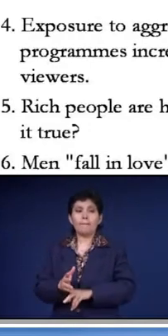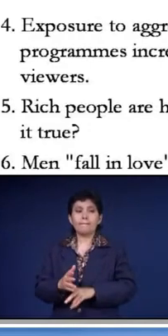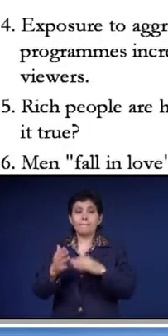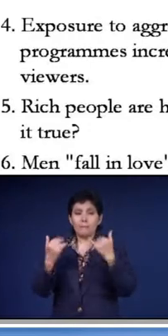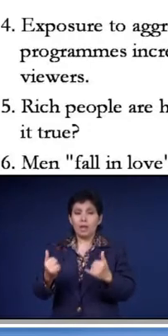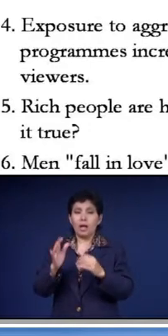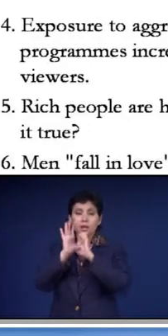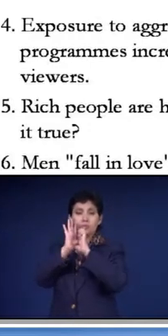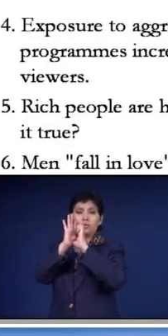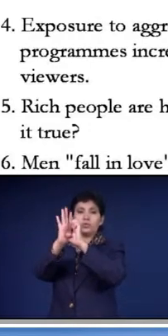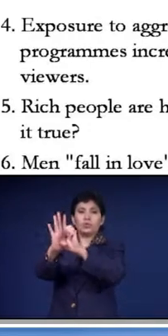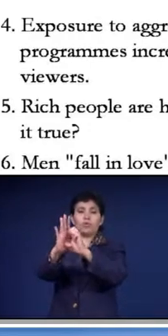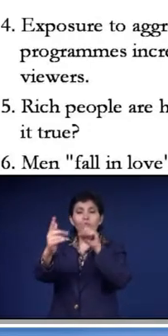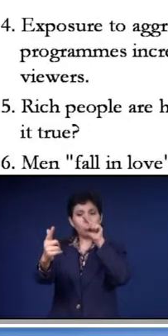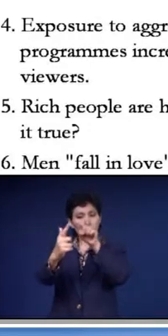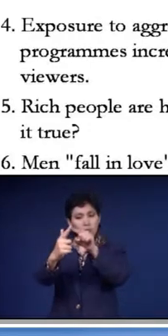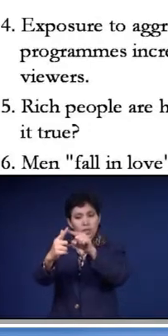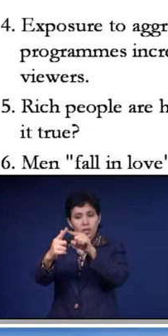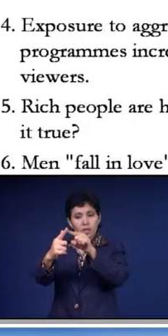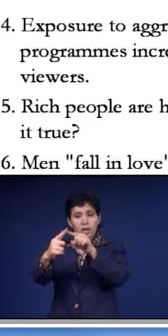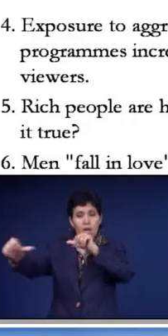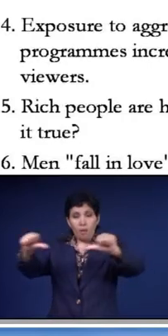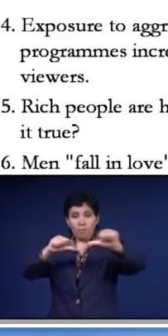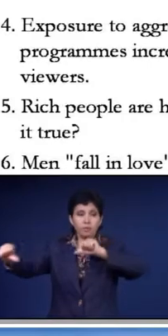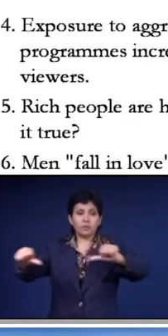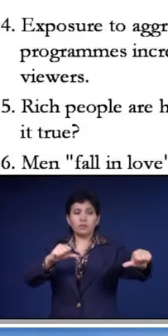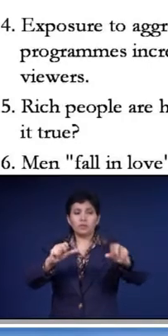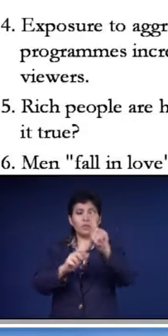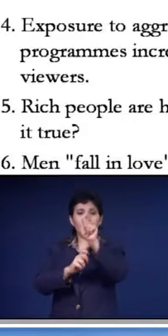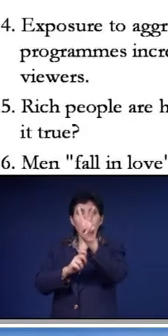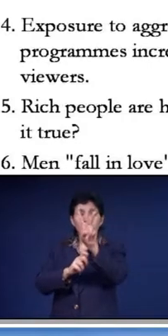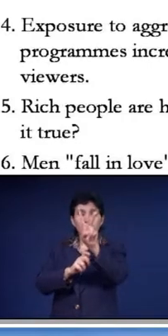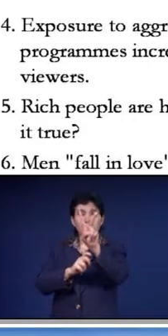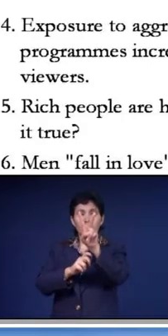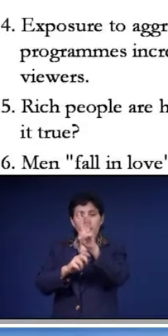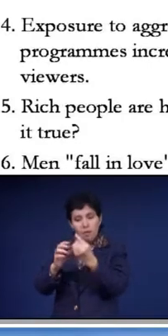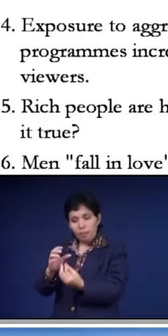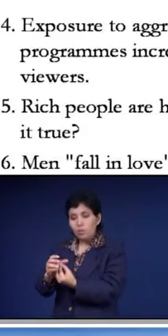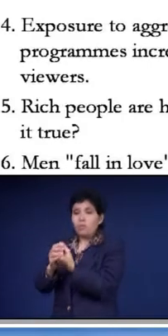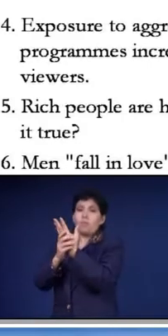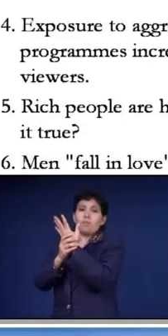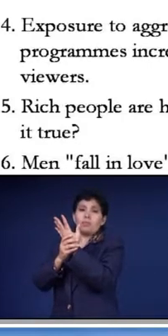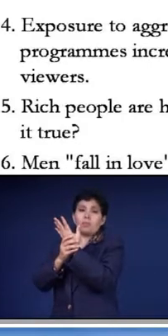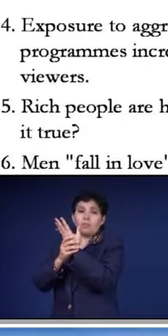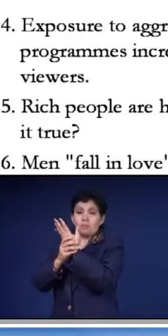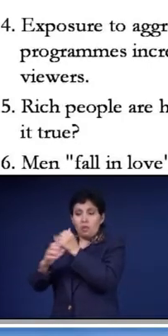Now, exposure to aggressive models from TV increases aggressive behavior among